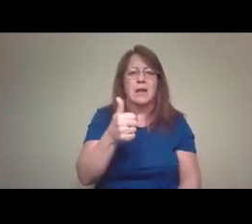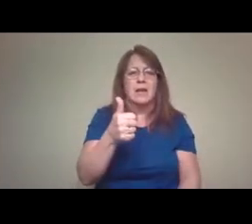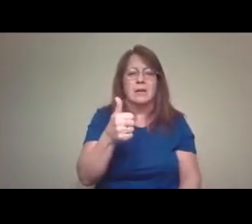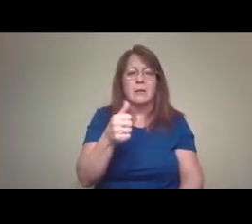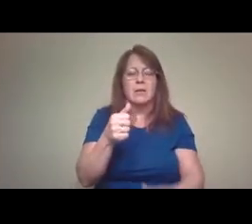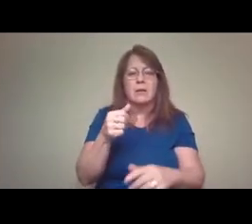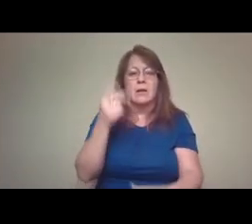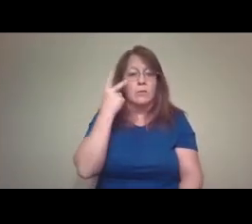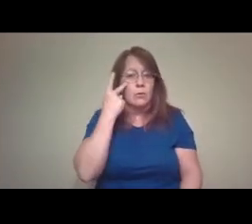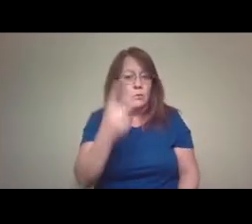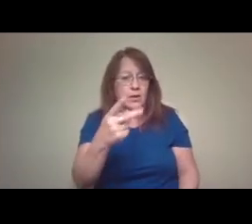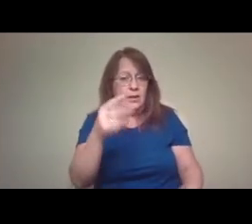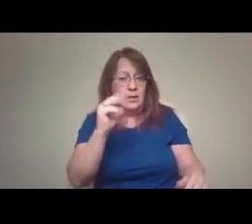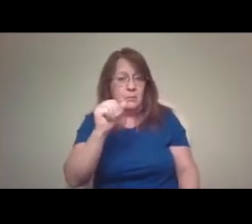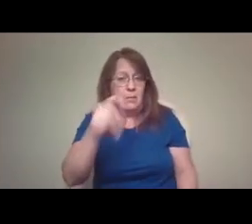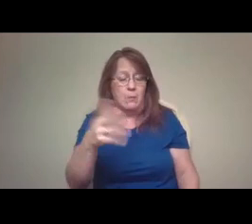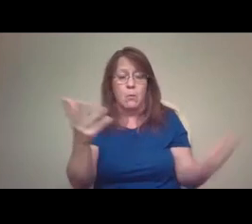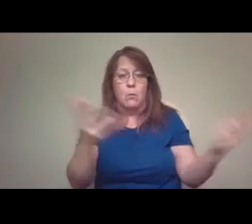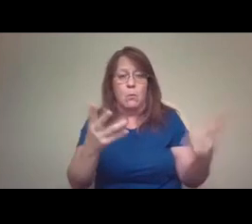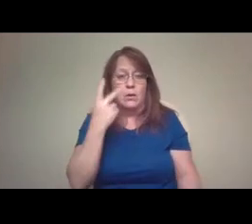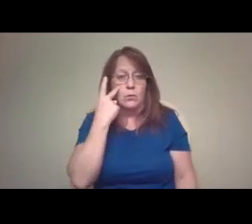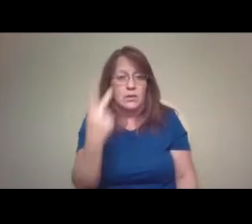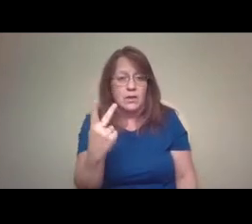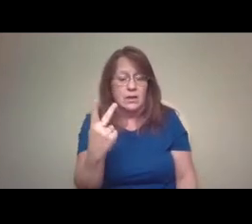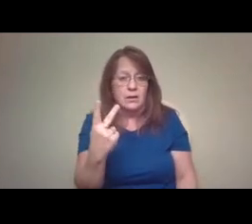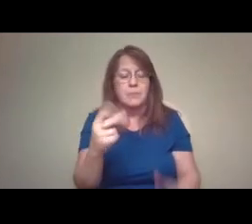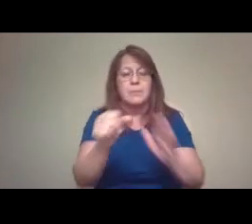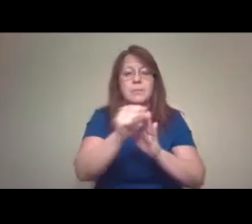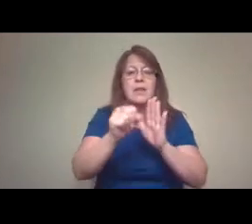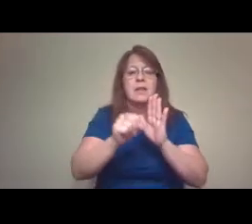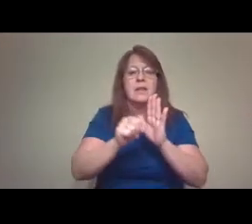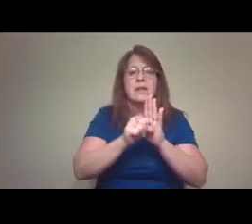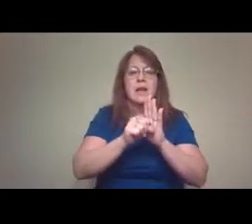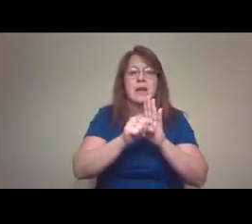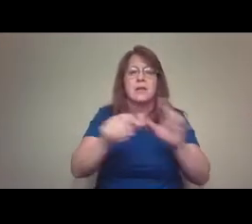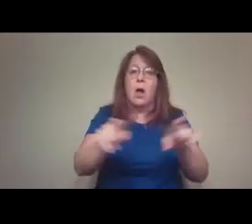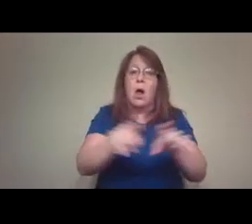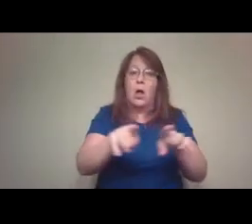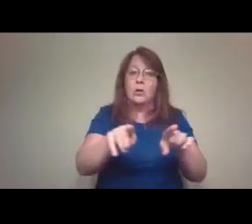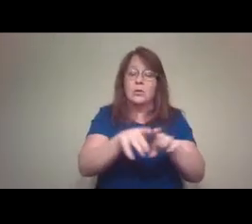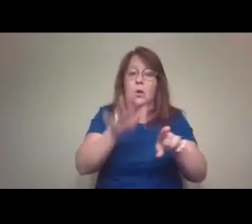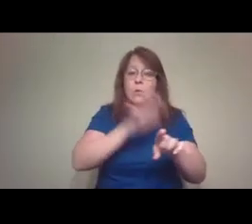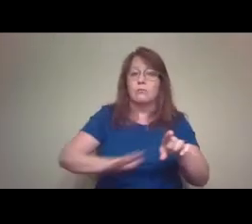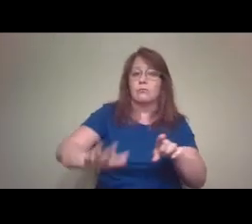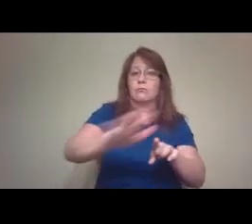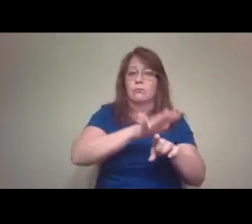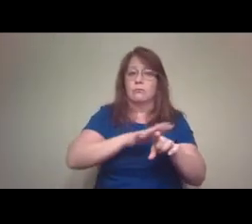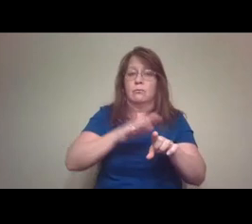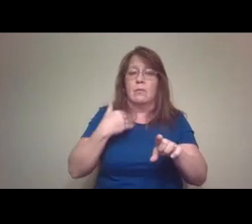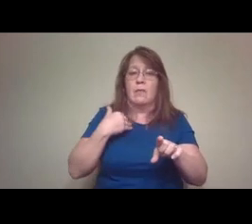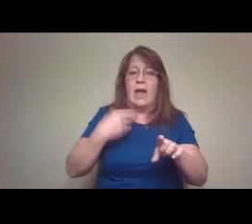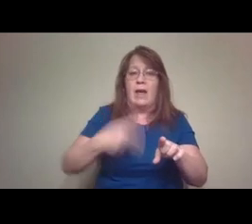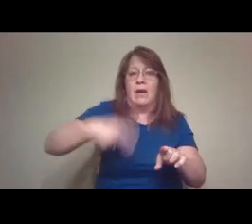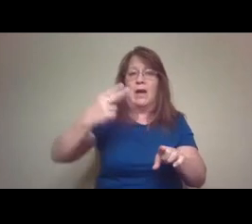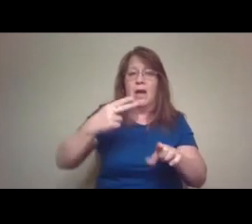this map, what you see is that the states around us also tend to have higher suicide rates. So